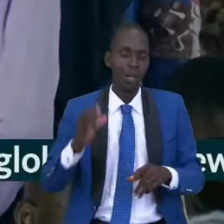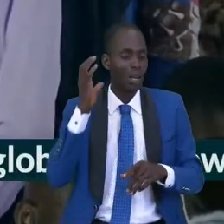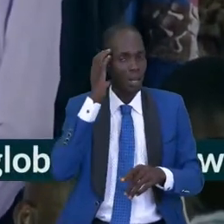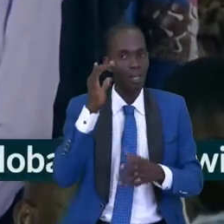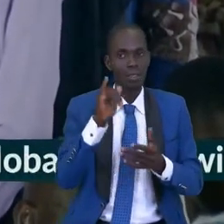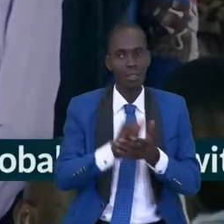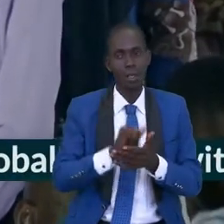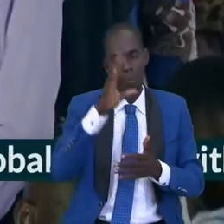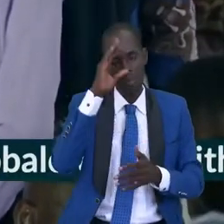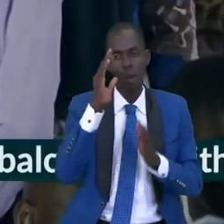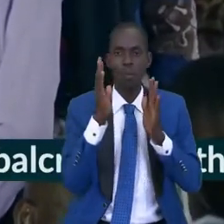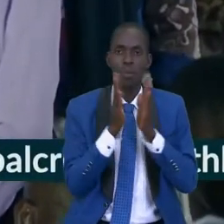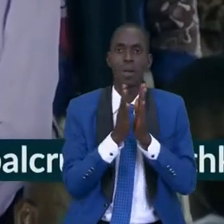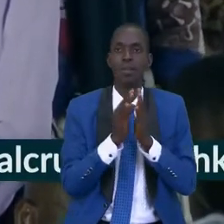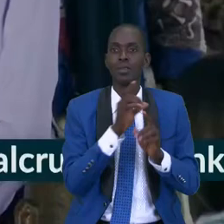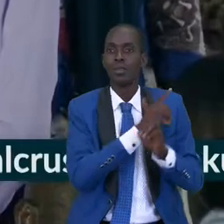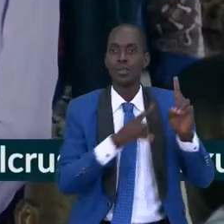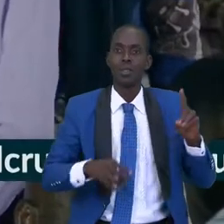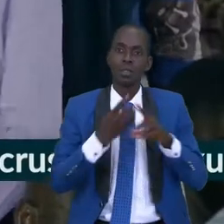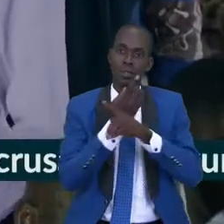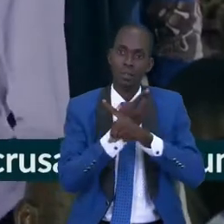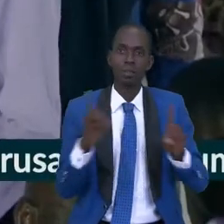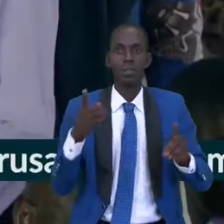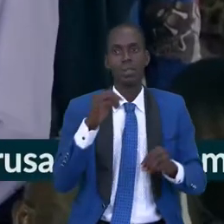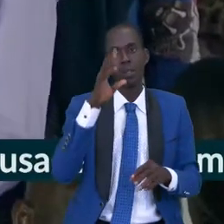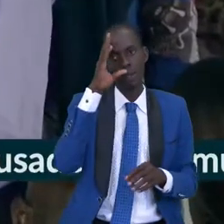The address very clearly,